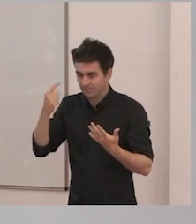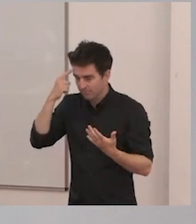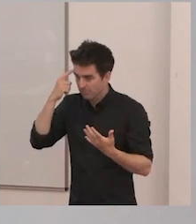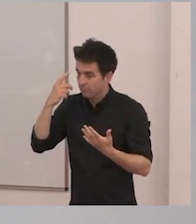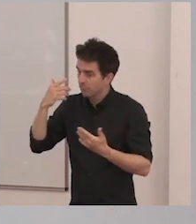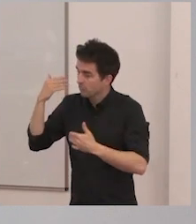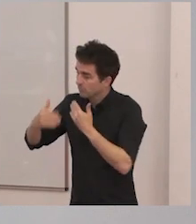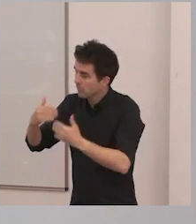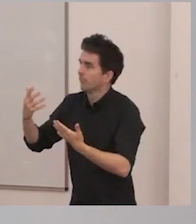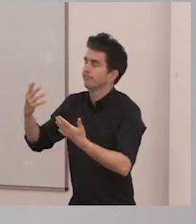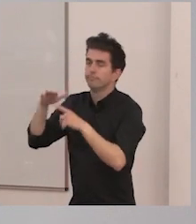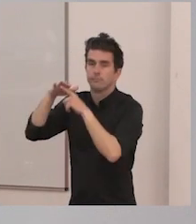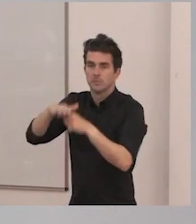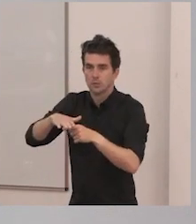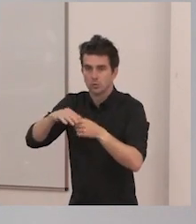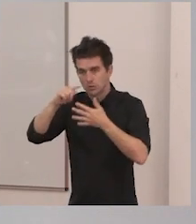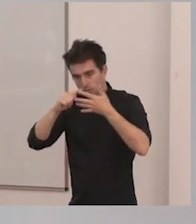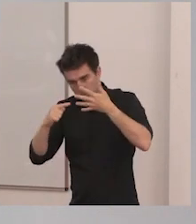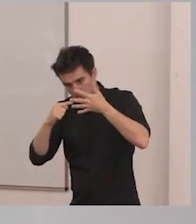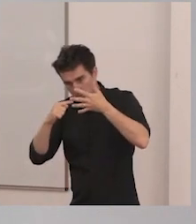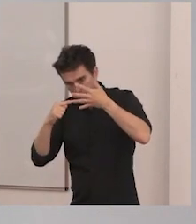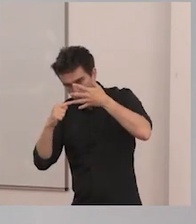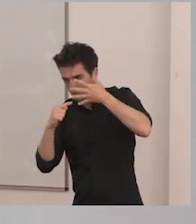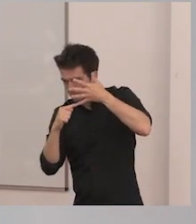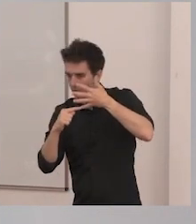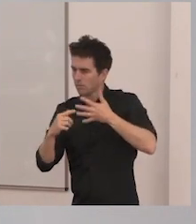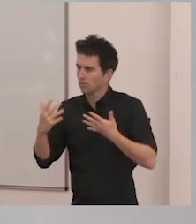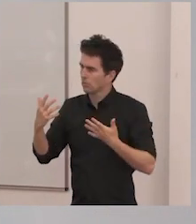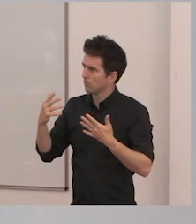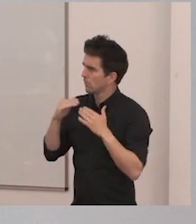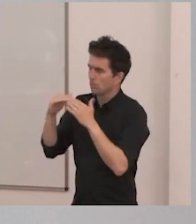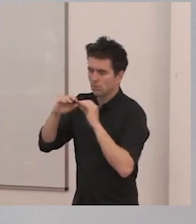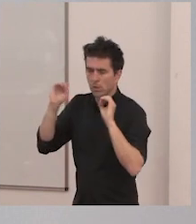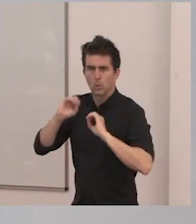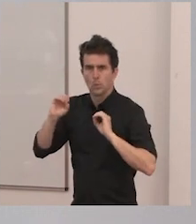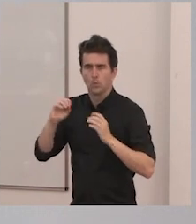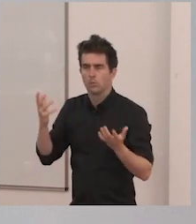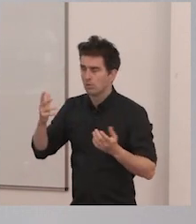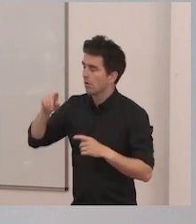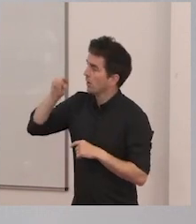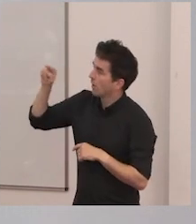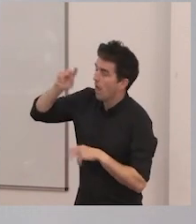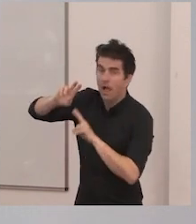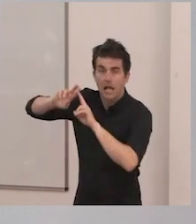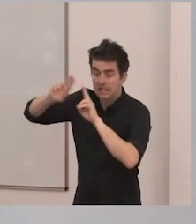first human rights treaty to explicitly and comprehensively address